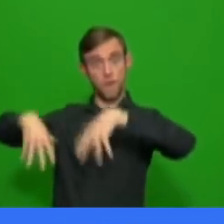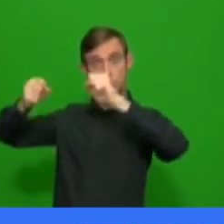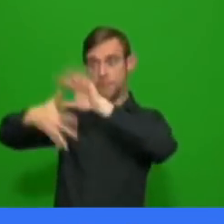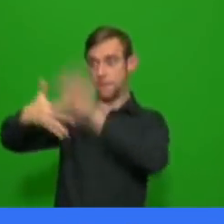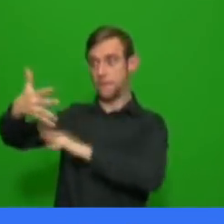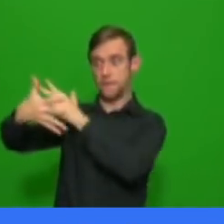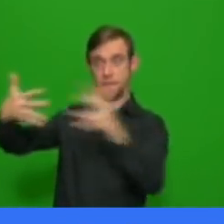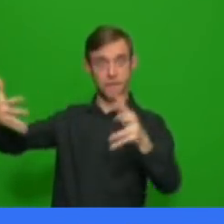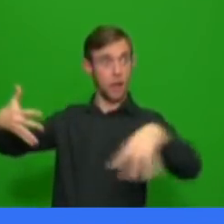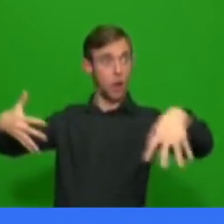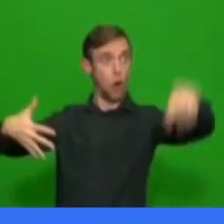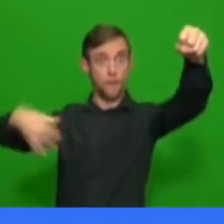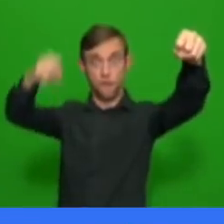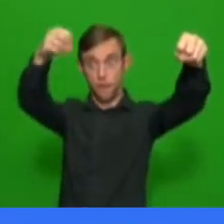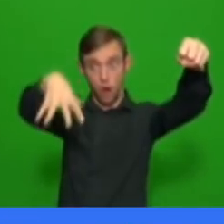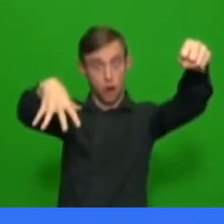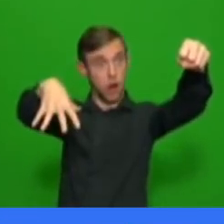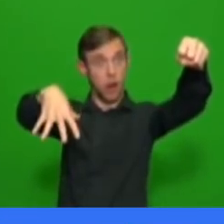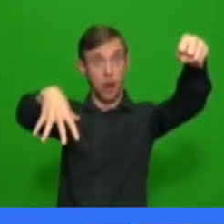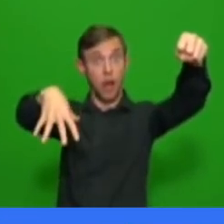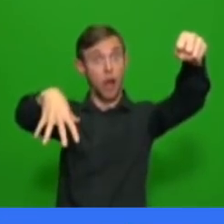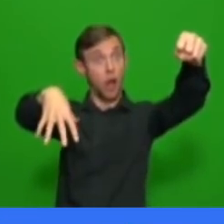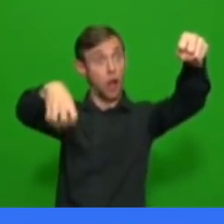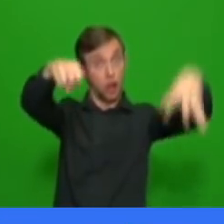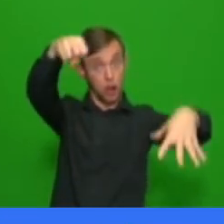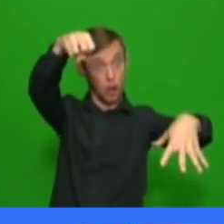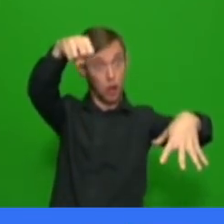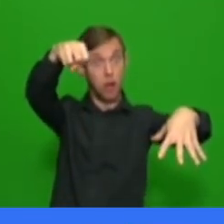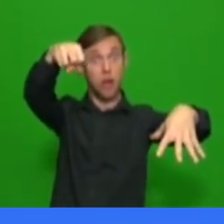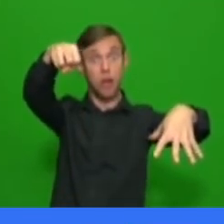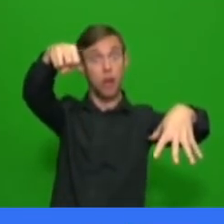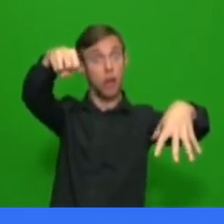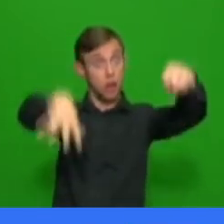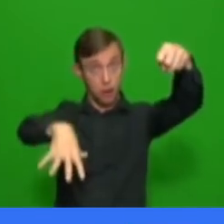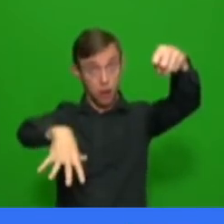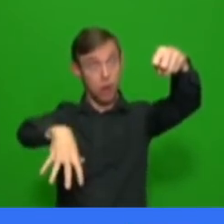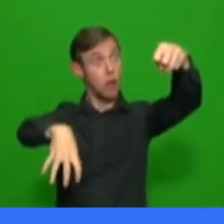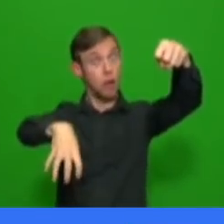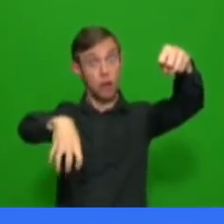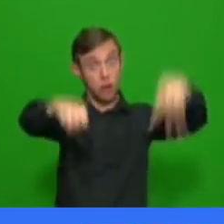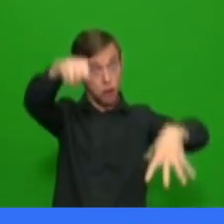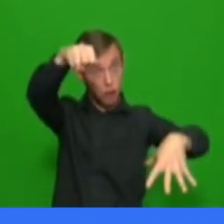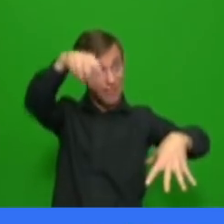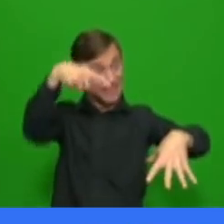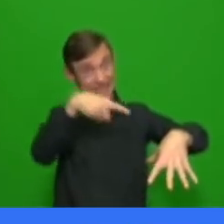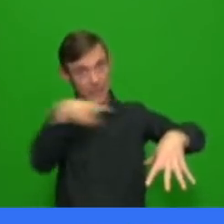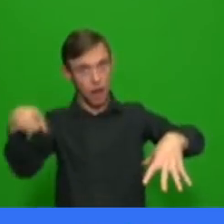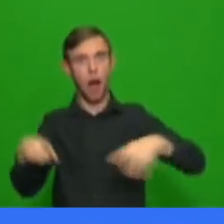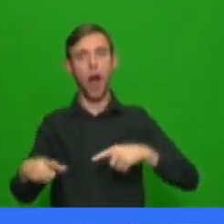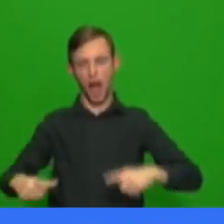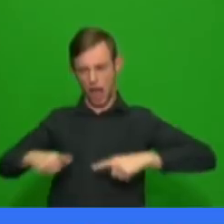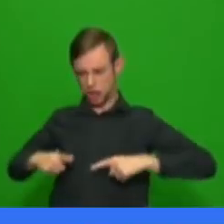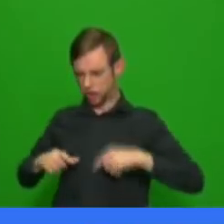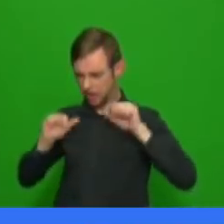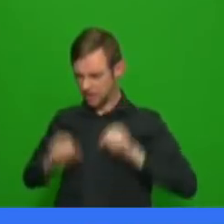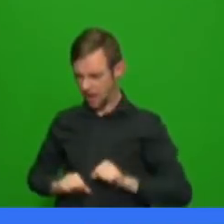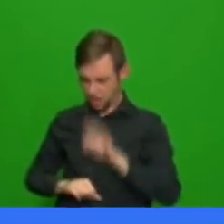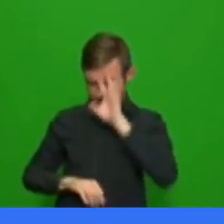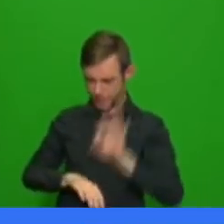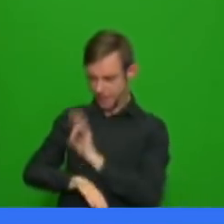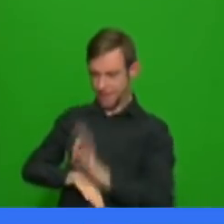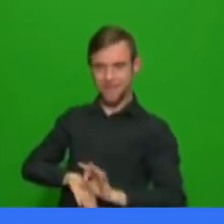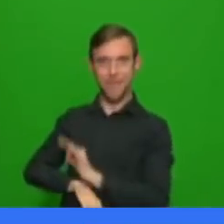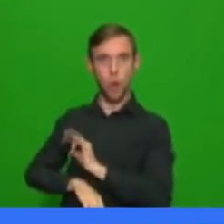businesses are able to plan their affairs based on the schedule. And for as long as you adhere to the schedule, you may find